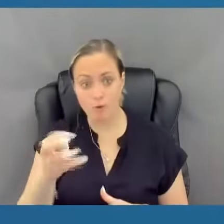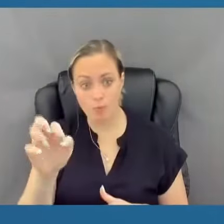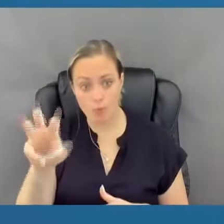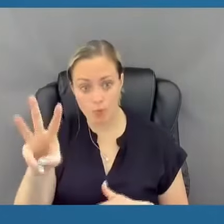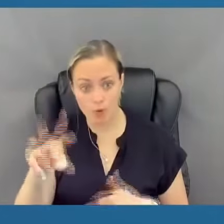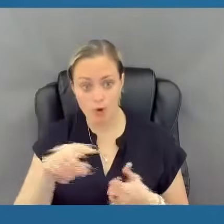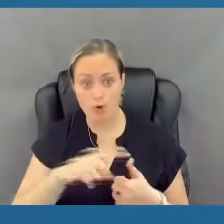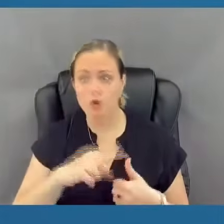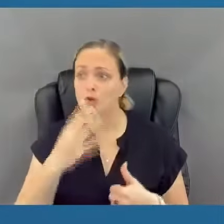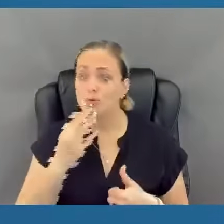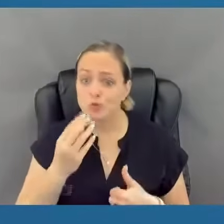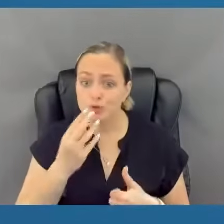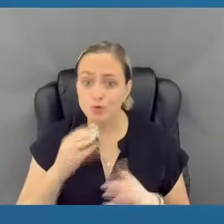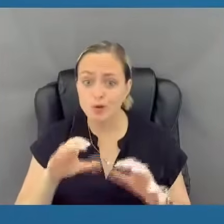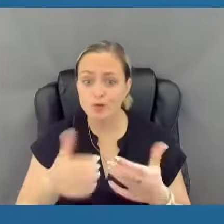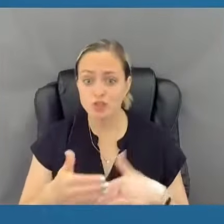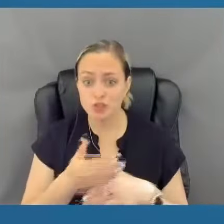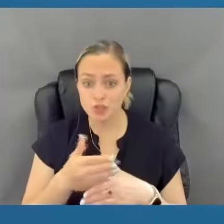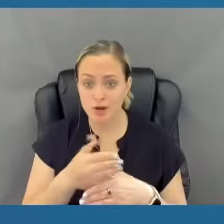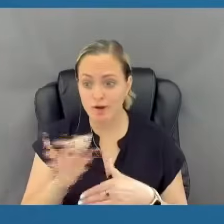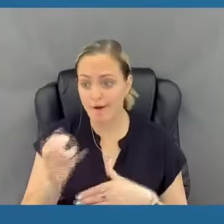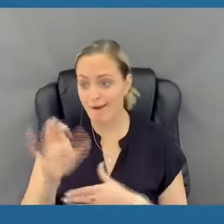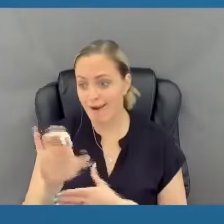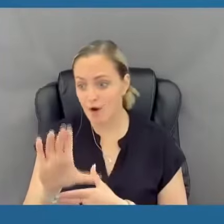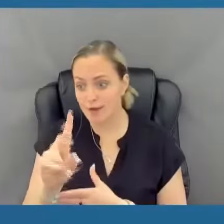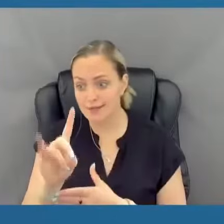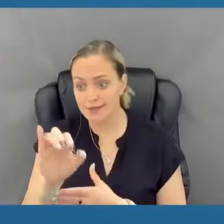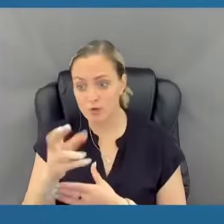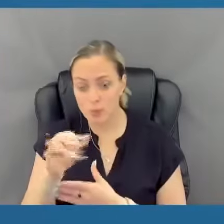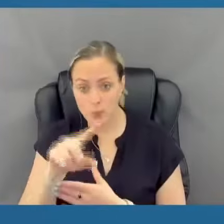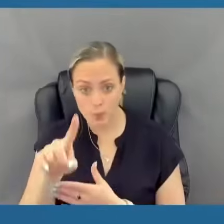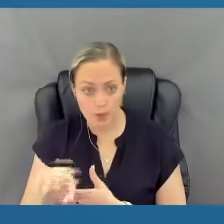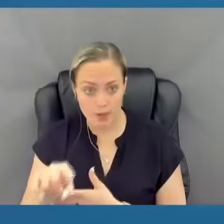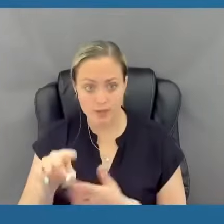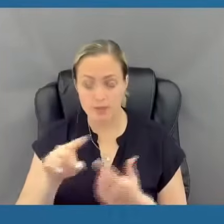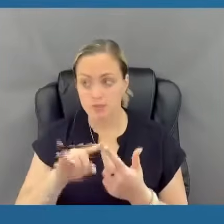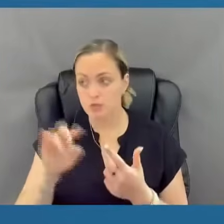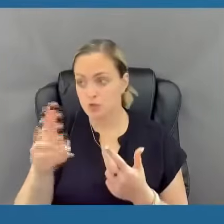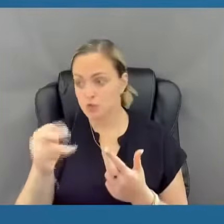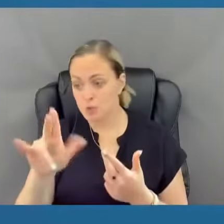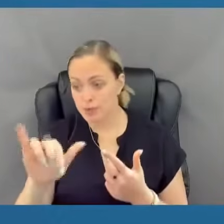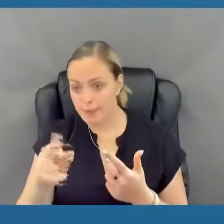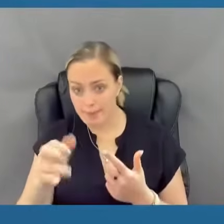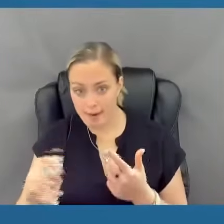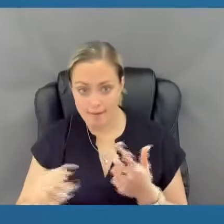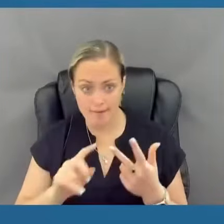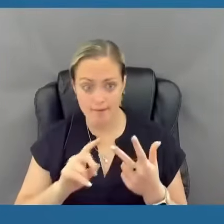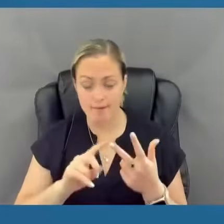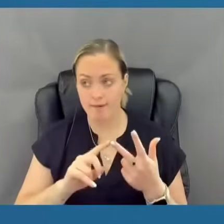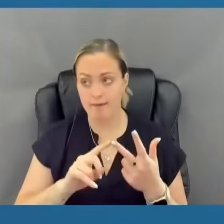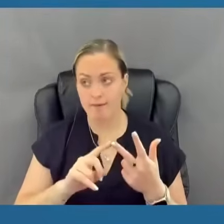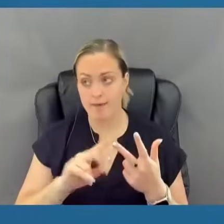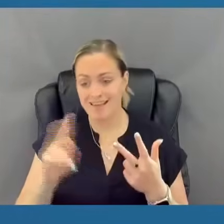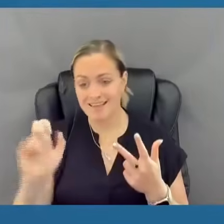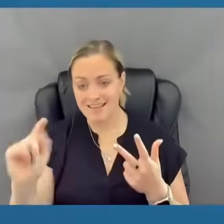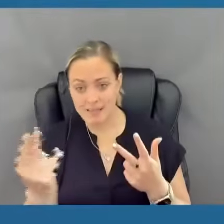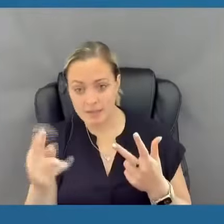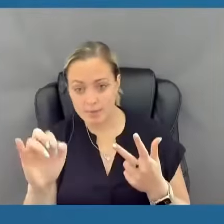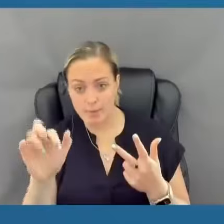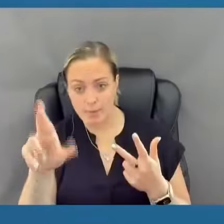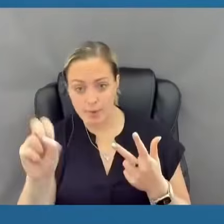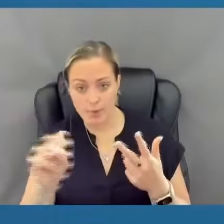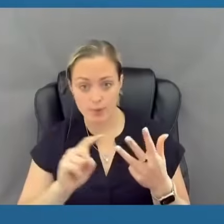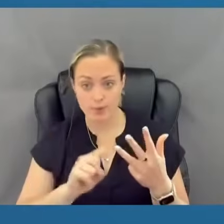Jewish Caucus Chair Eric Dinowitz, Councilmember Julie Menon, Councilmember Keith Powers, Councilmember